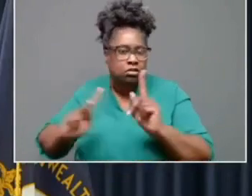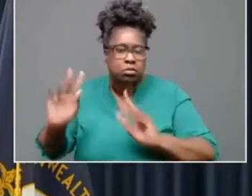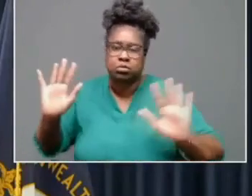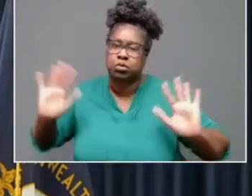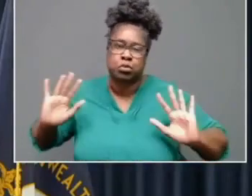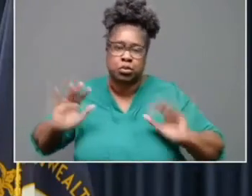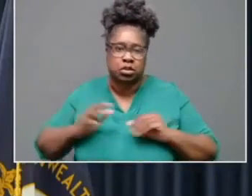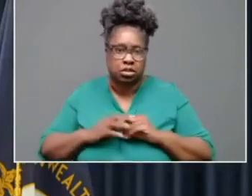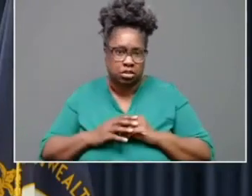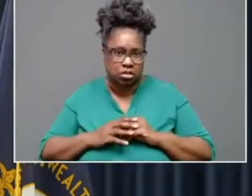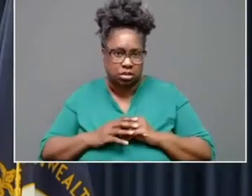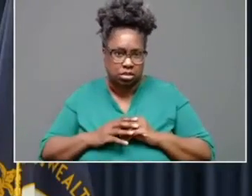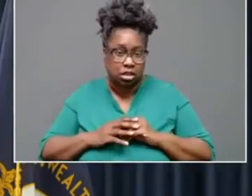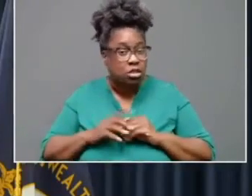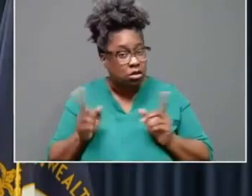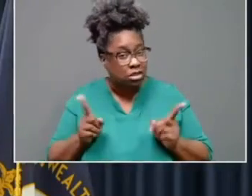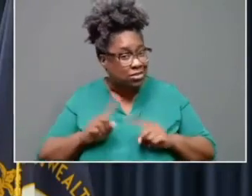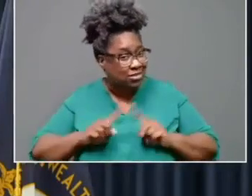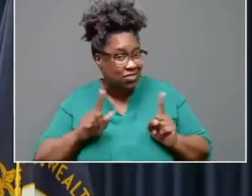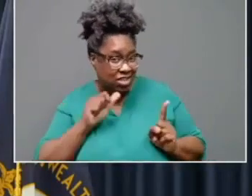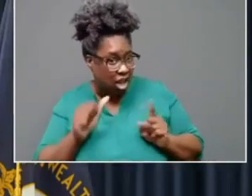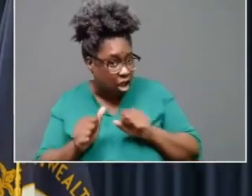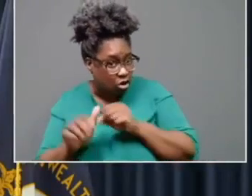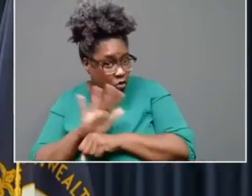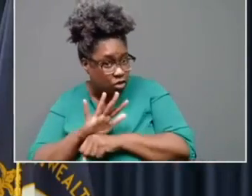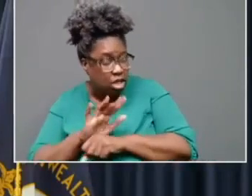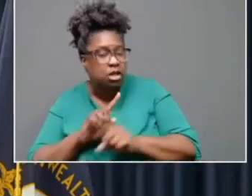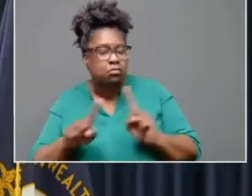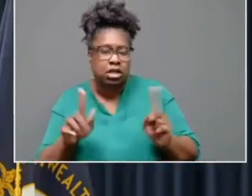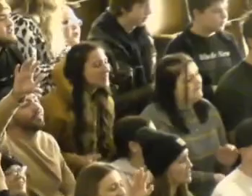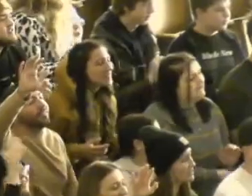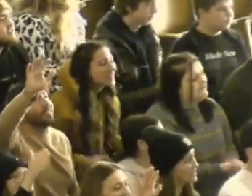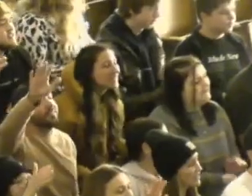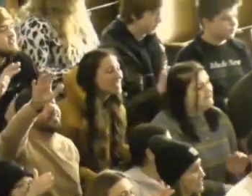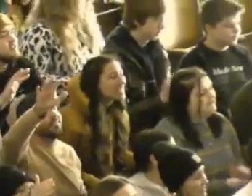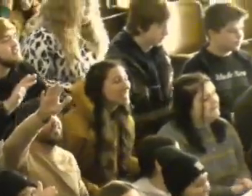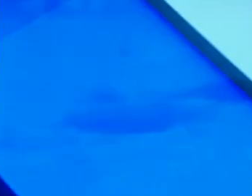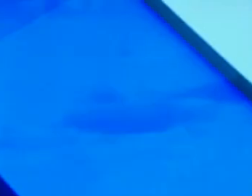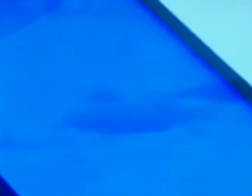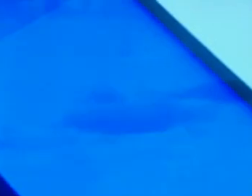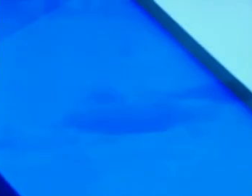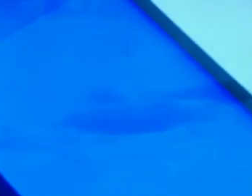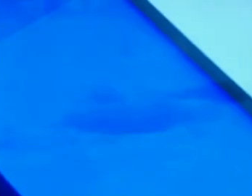clearly can keep ourselves safe from through vaccination. So I urge y'all to make sure your children are up to date.